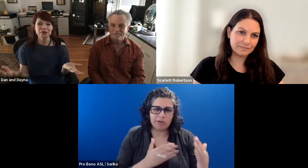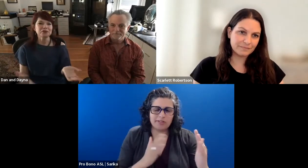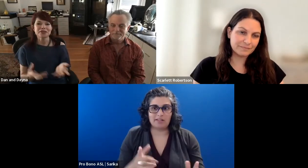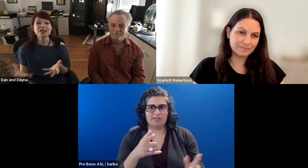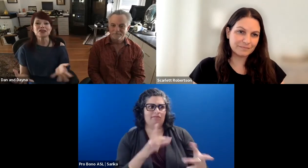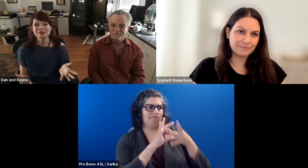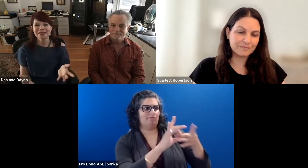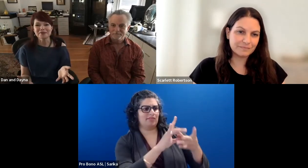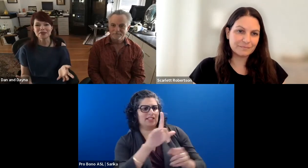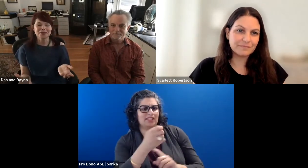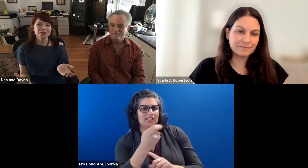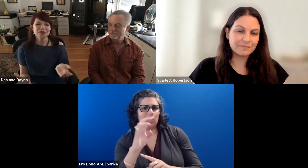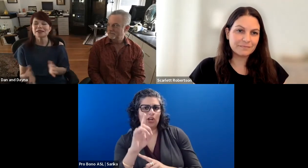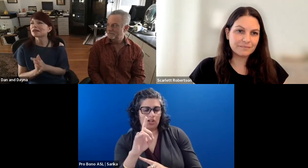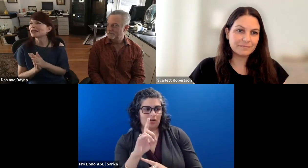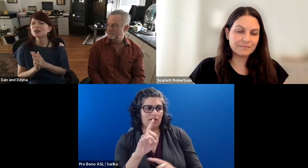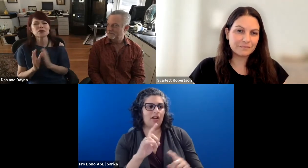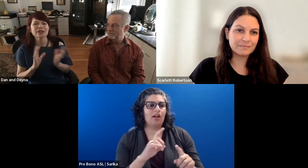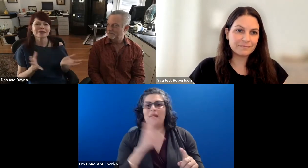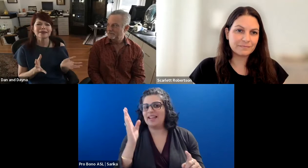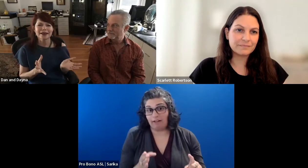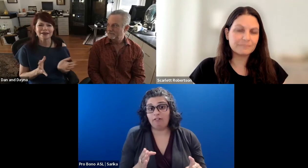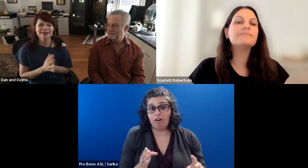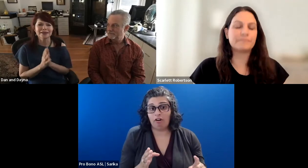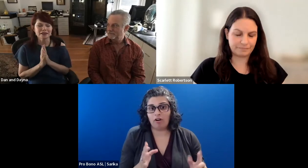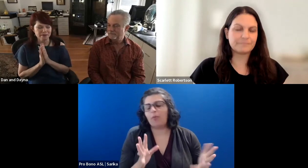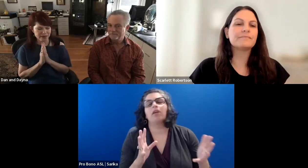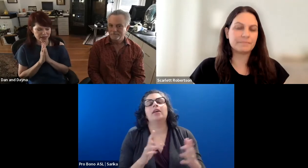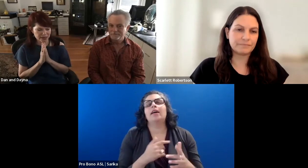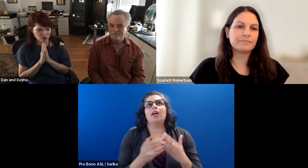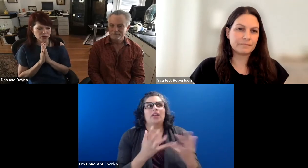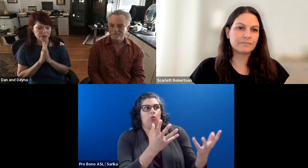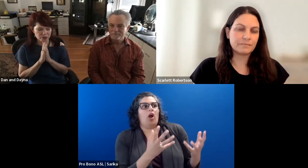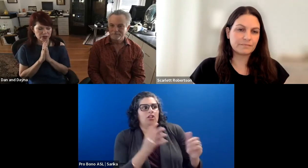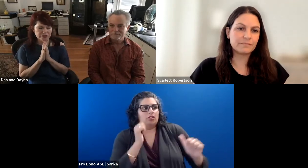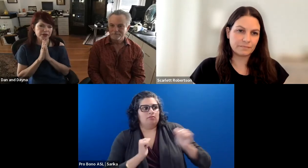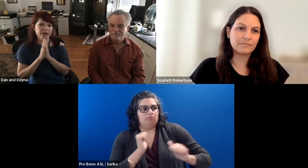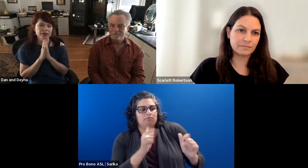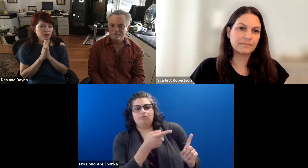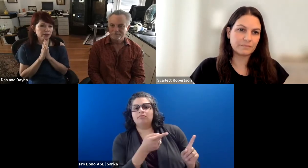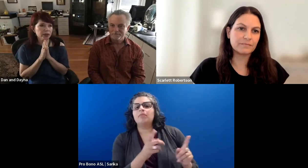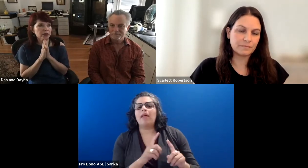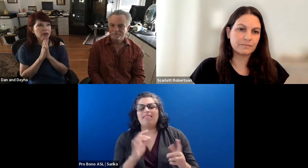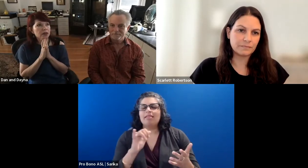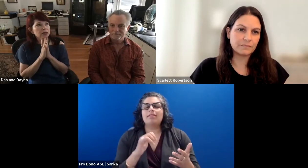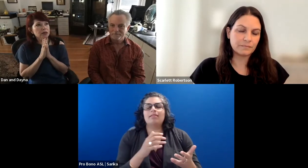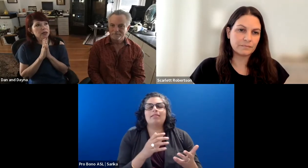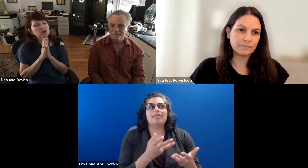you know, a session with Chris. You know, there were things like that that would have been really fun, and I think it would have